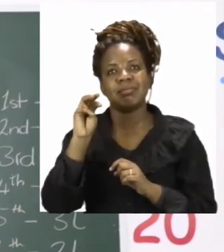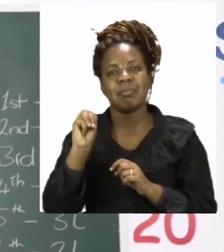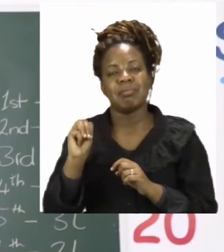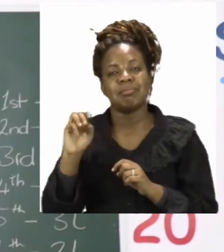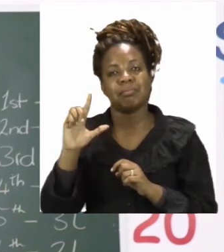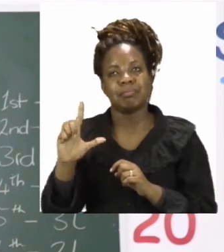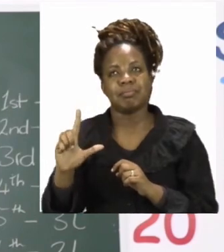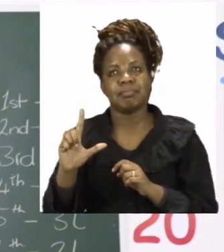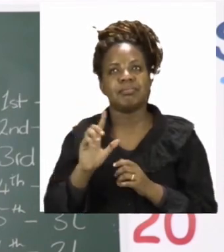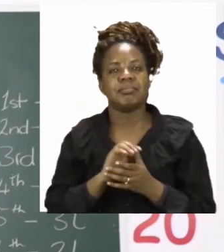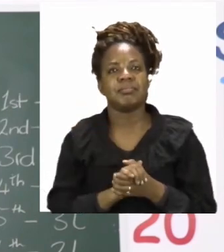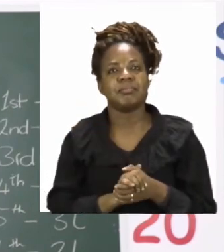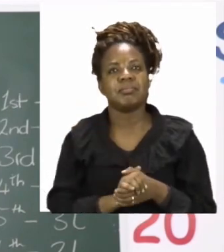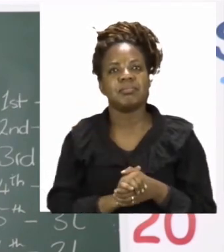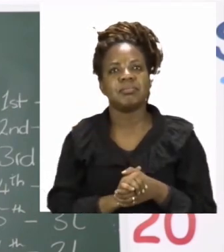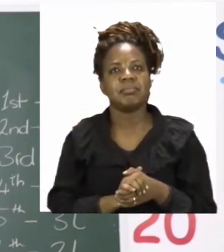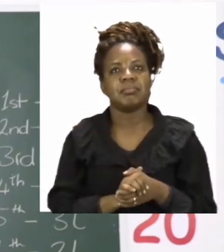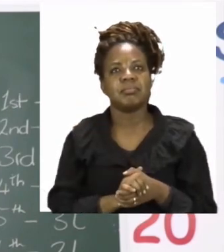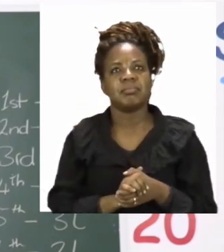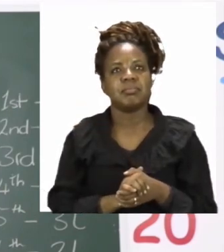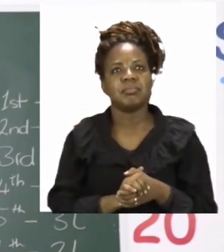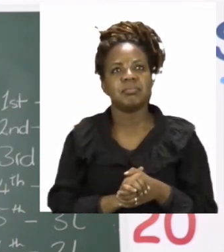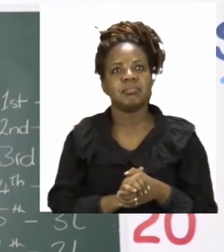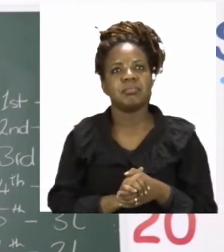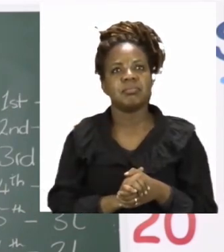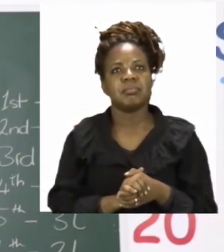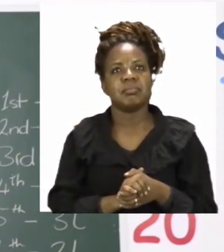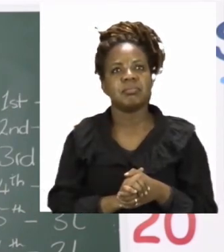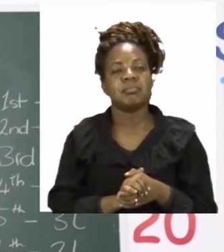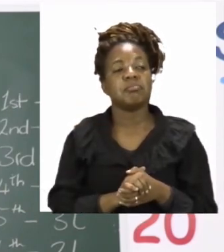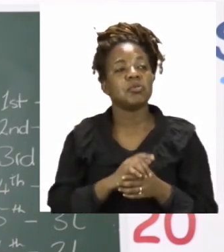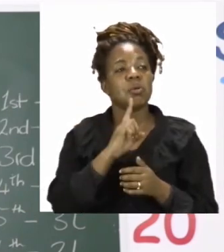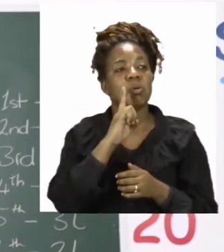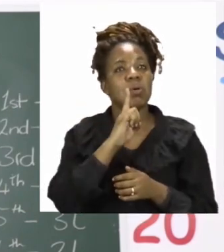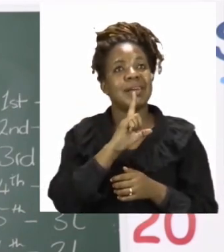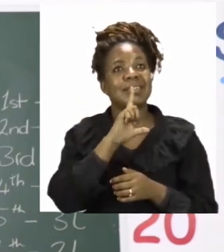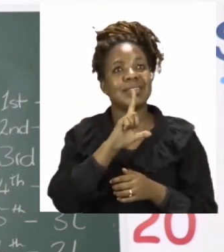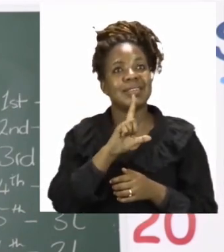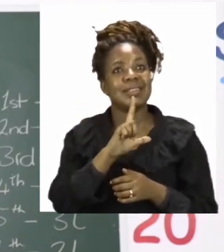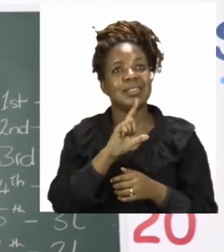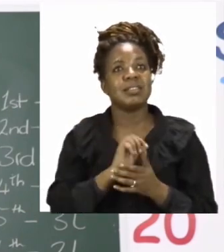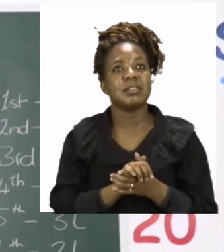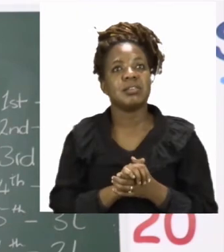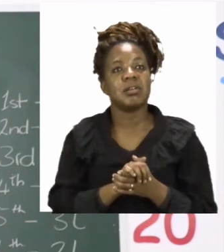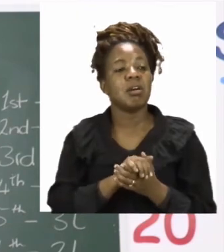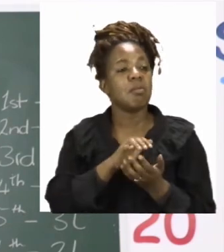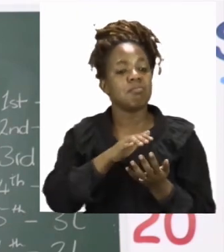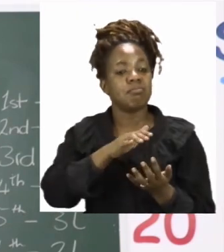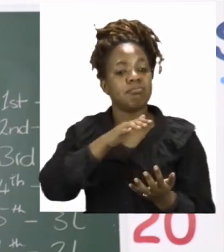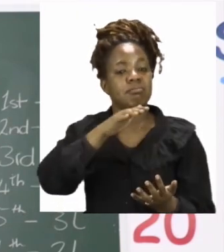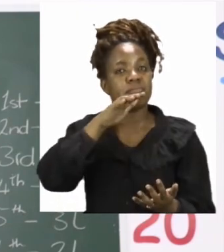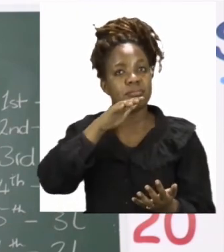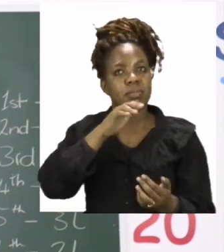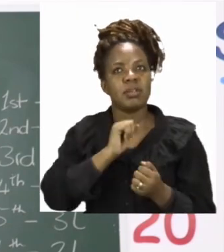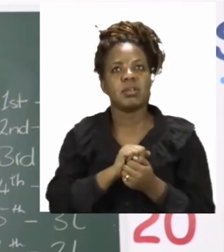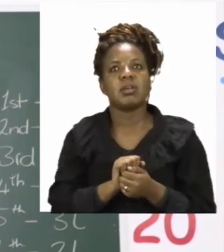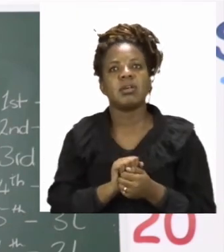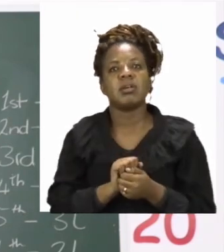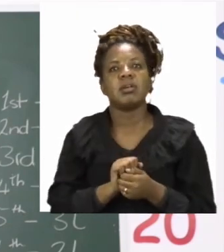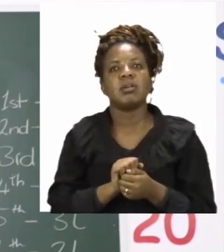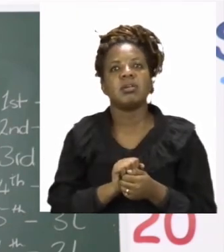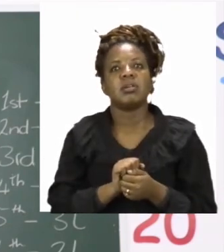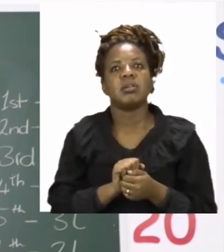milliliters. Because remember, a liter, 1 liter, is much bigger than